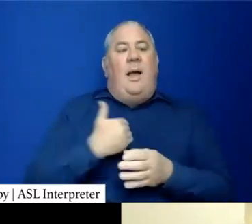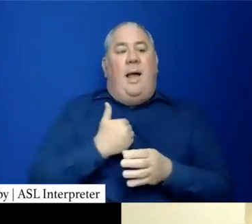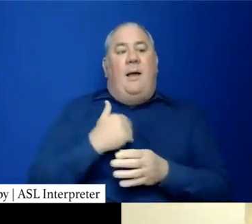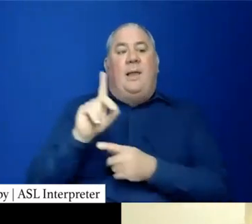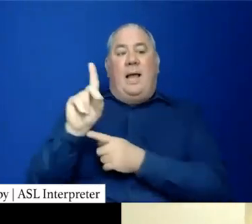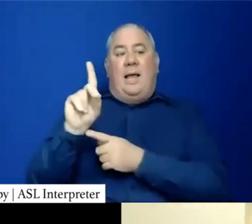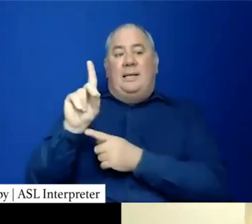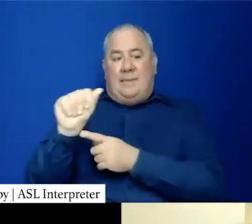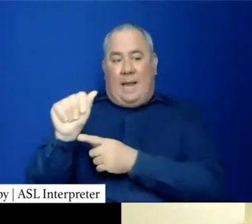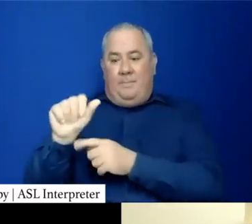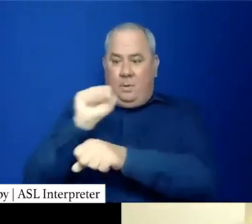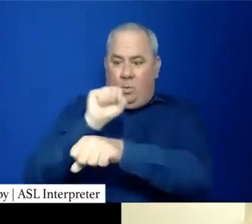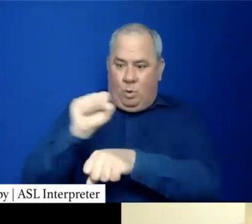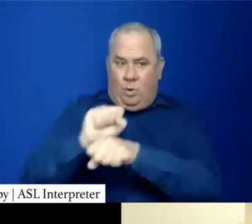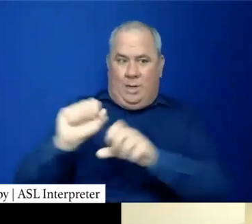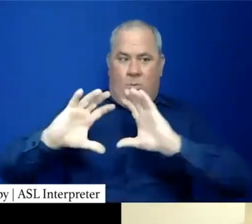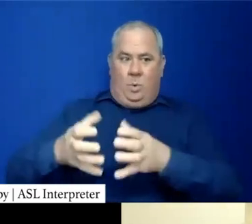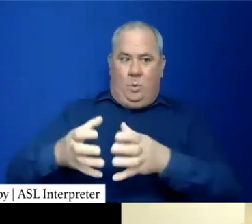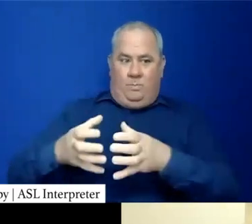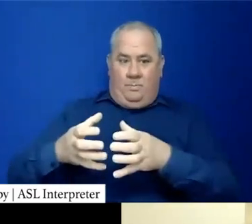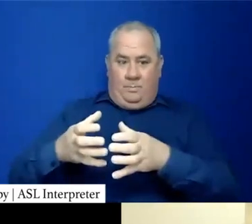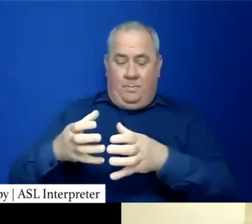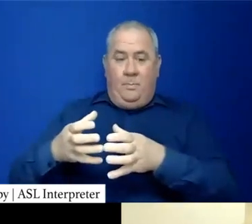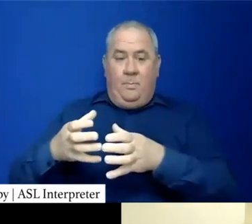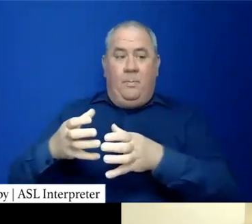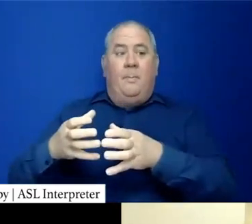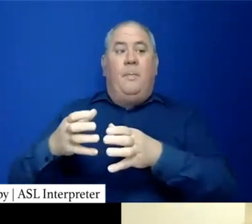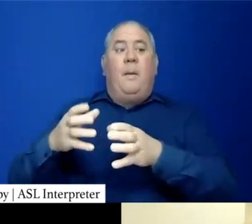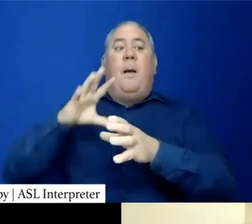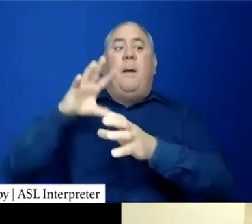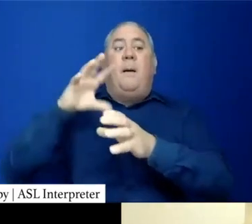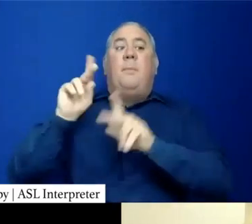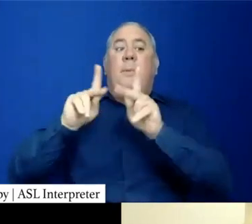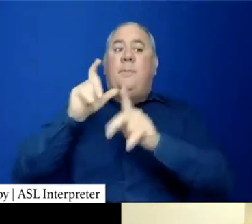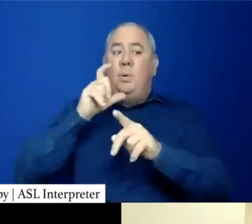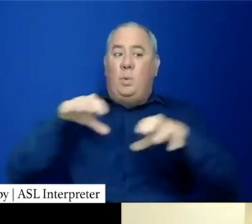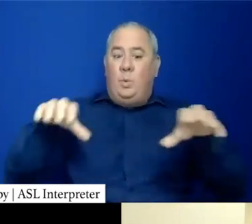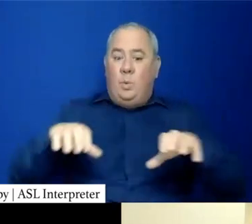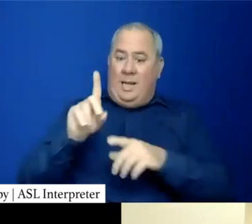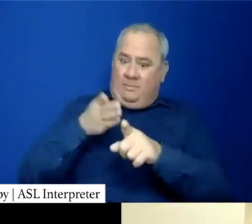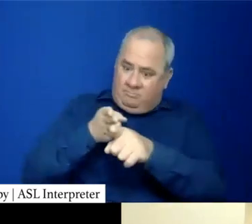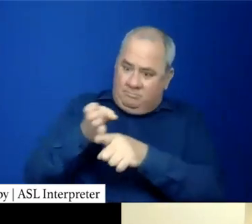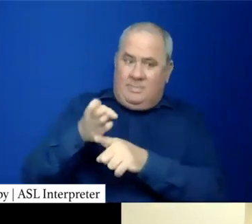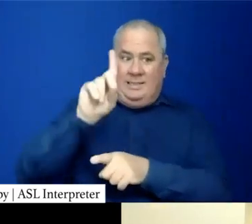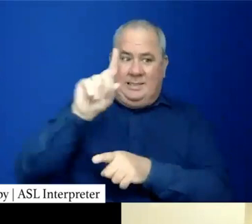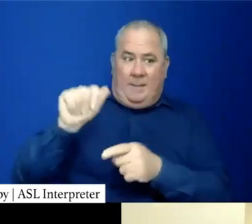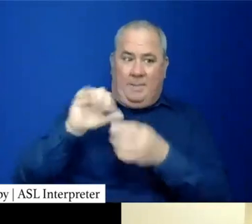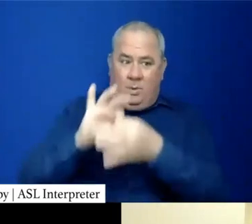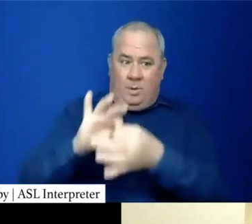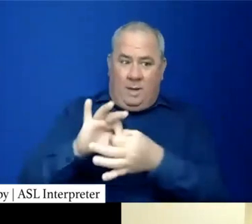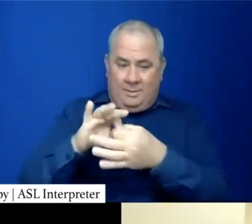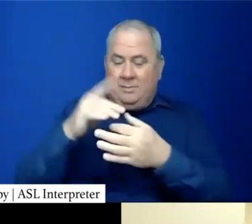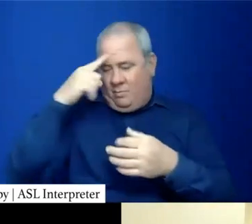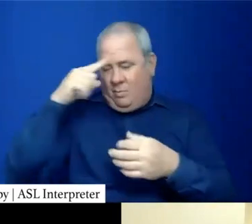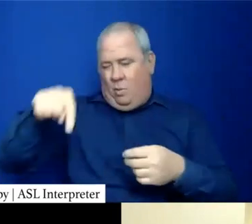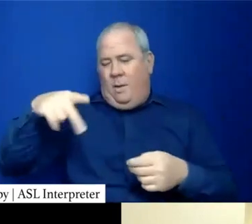work. And part of it is going to be for everybody who's doing disability related stuff in the Department of Public Health to talk to each